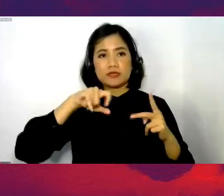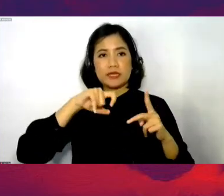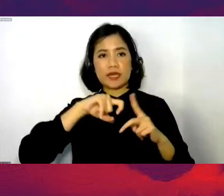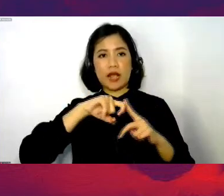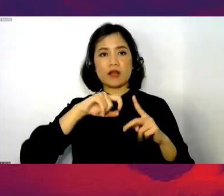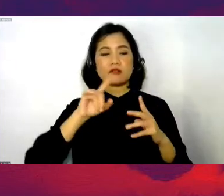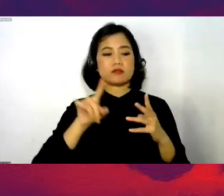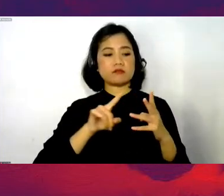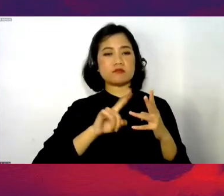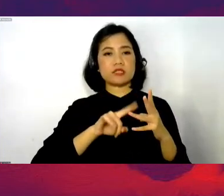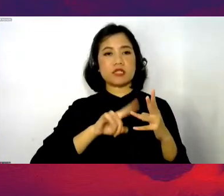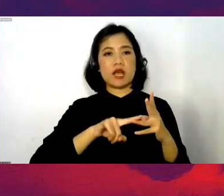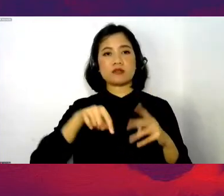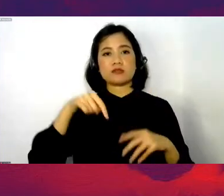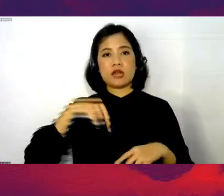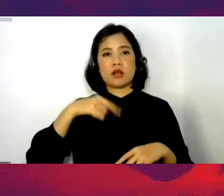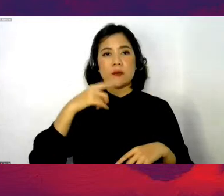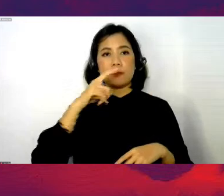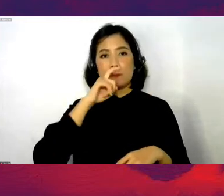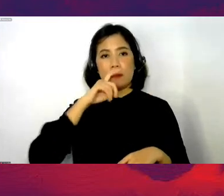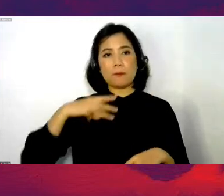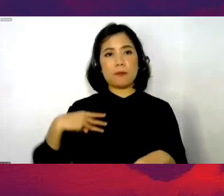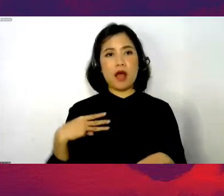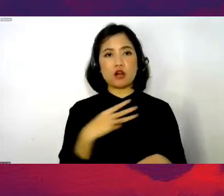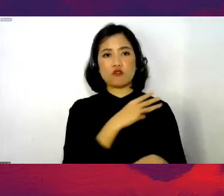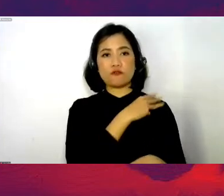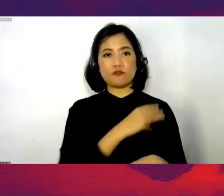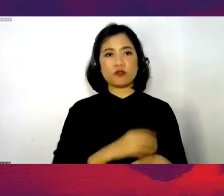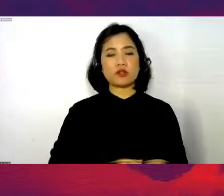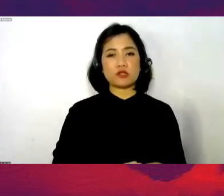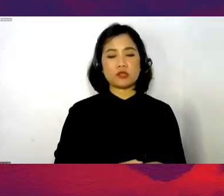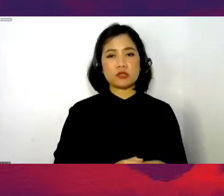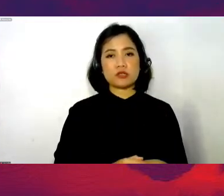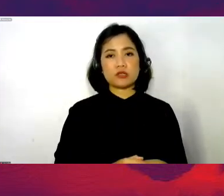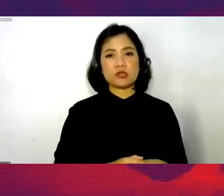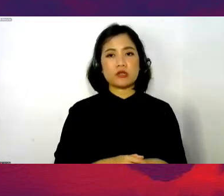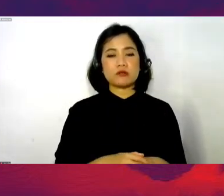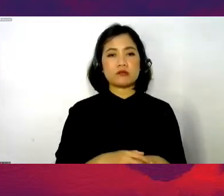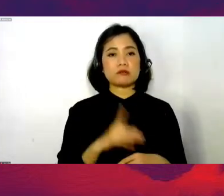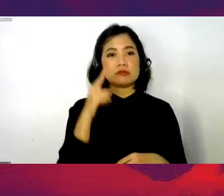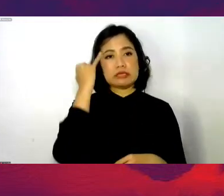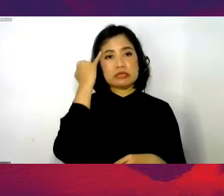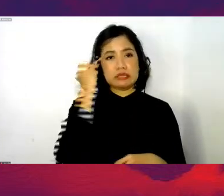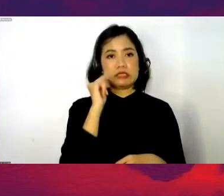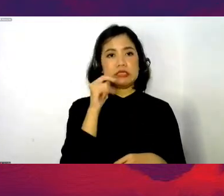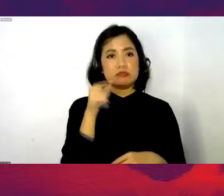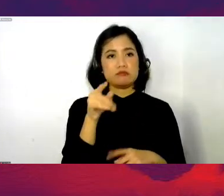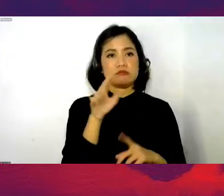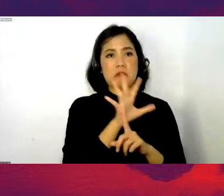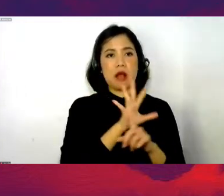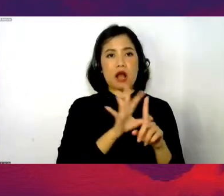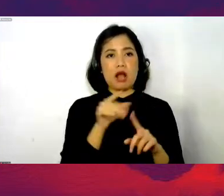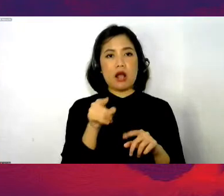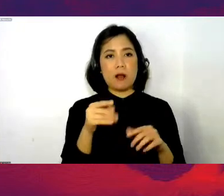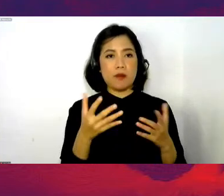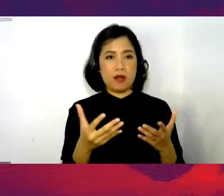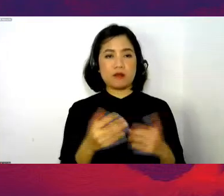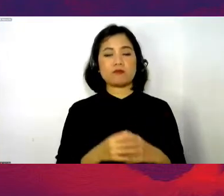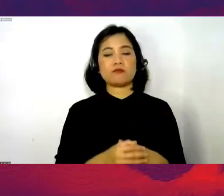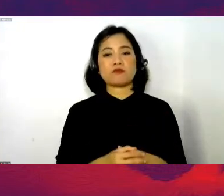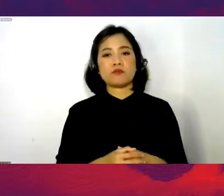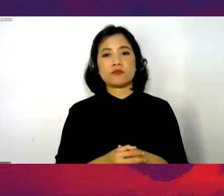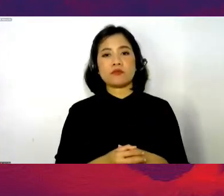from Center Bureau of Statistics, the association, the correlation between MPI measures and also FGT measure, consumption base is